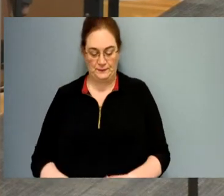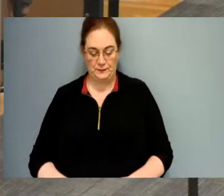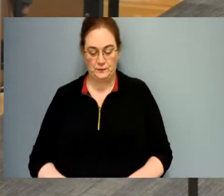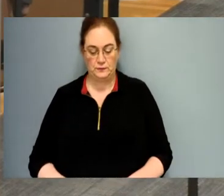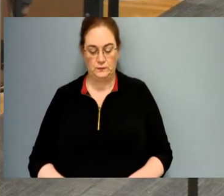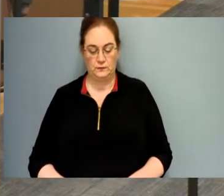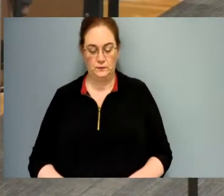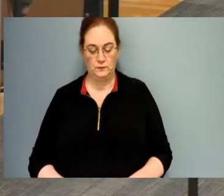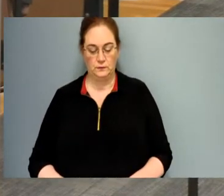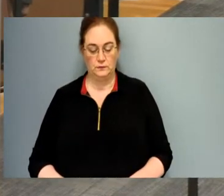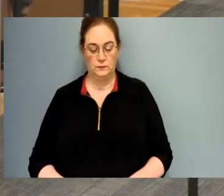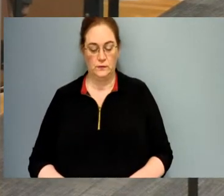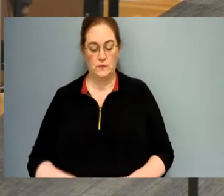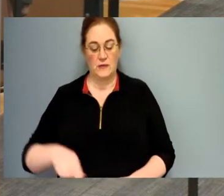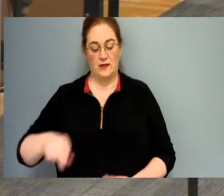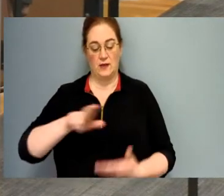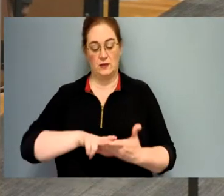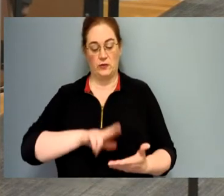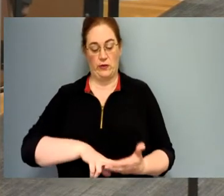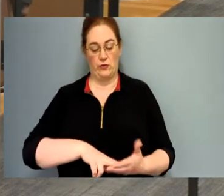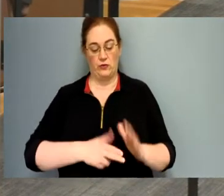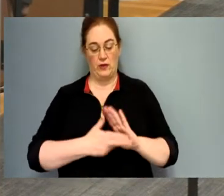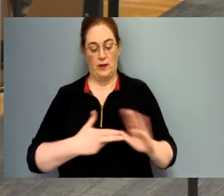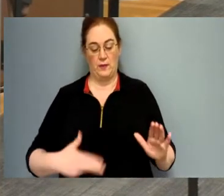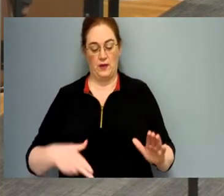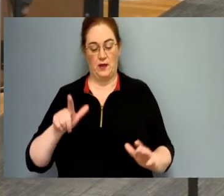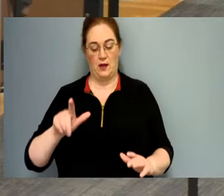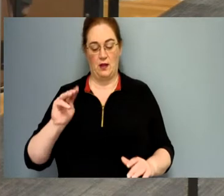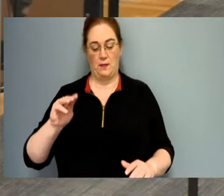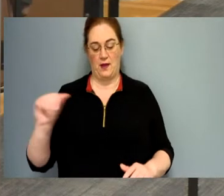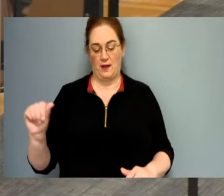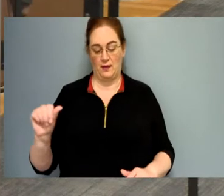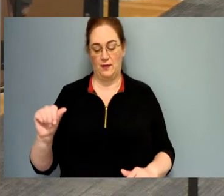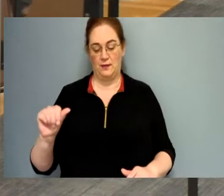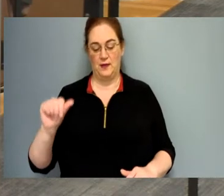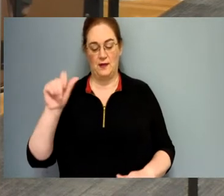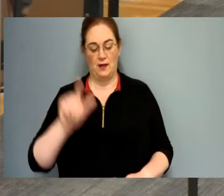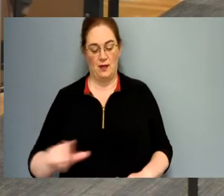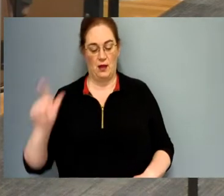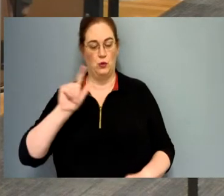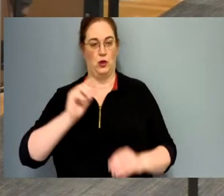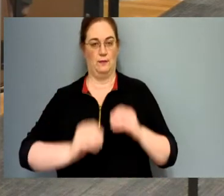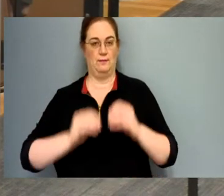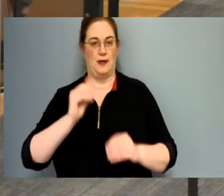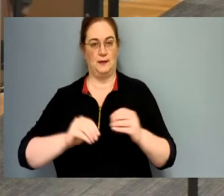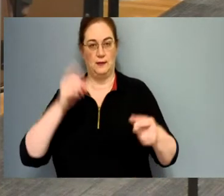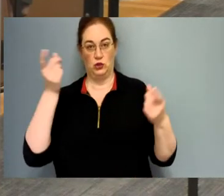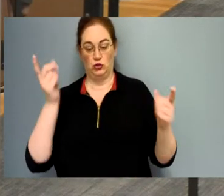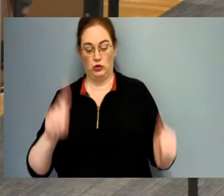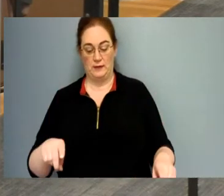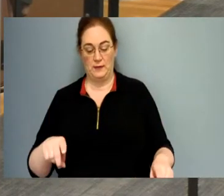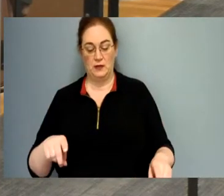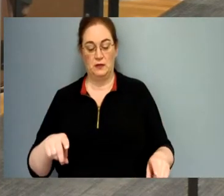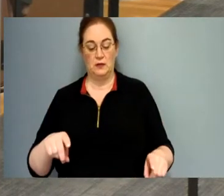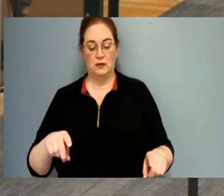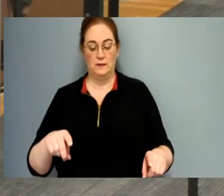This contract is labeled a LMA, as in a library maintenance agreement,